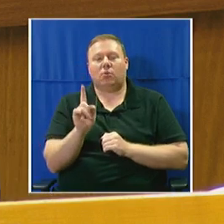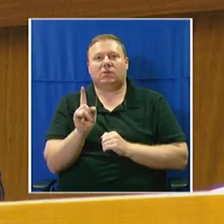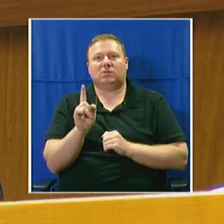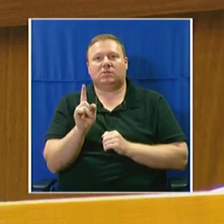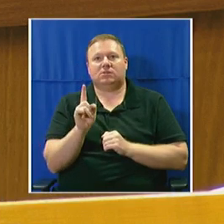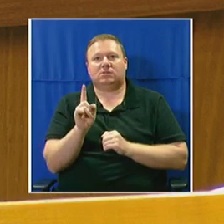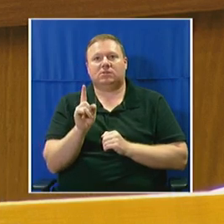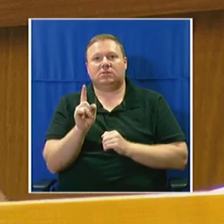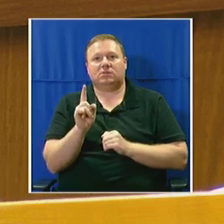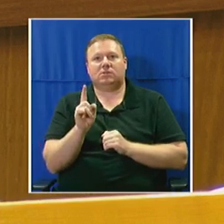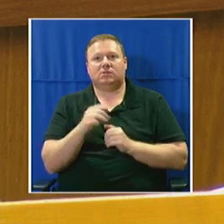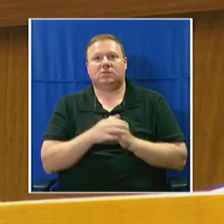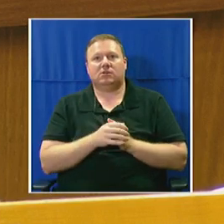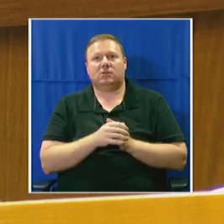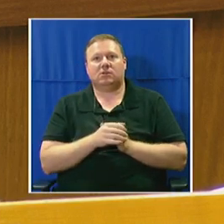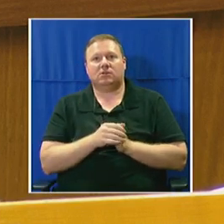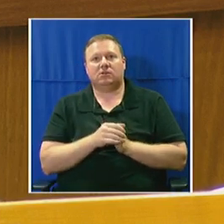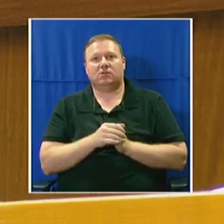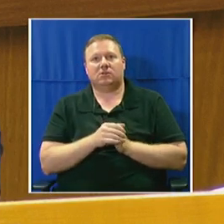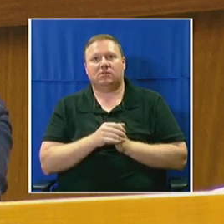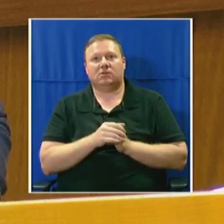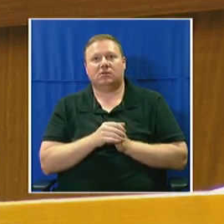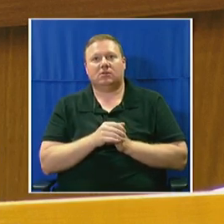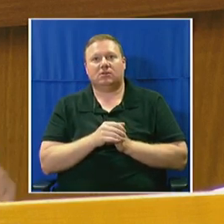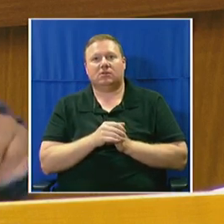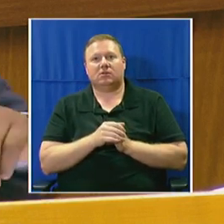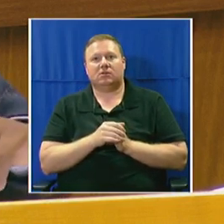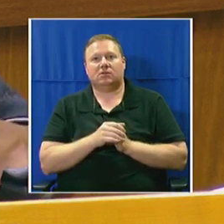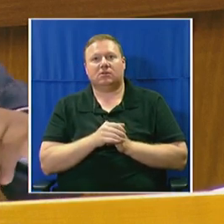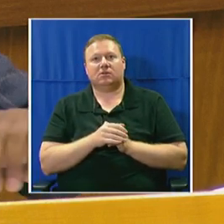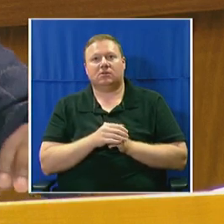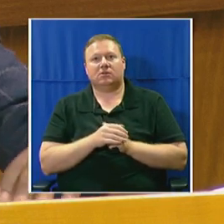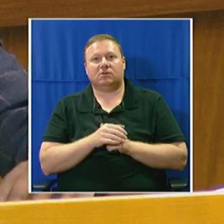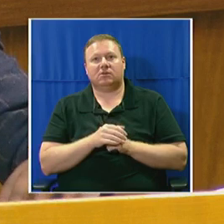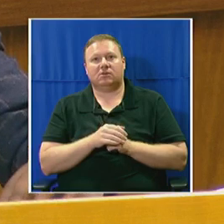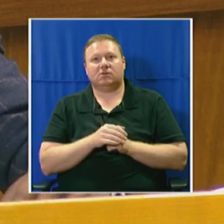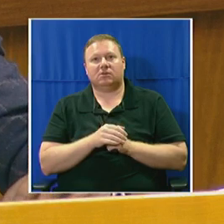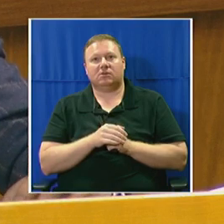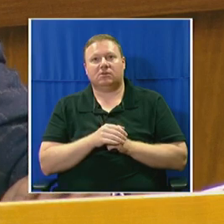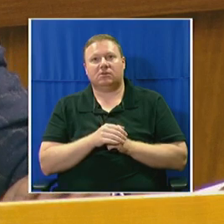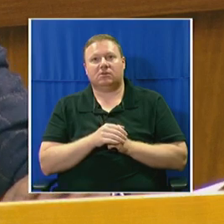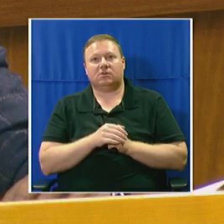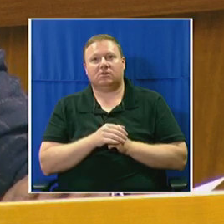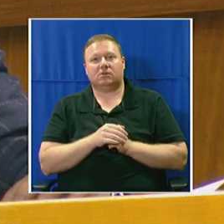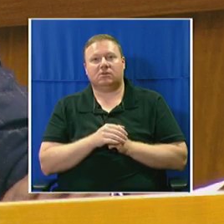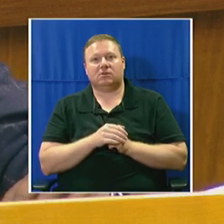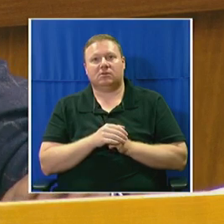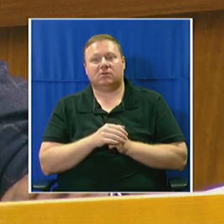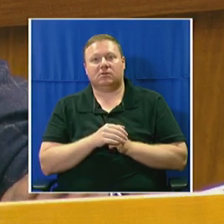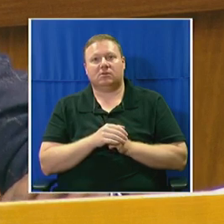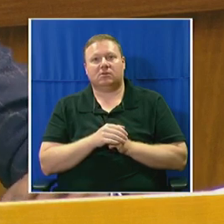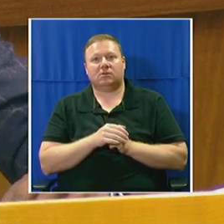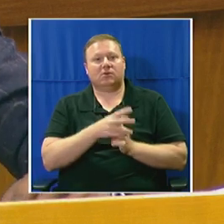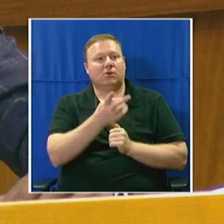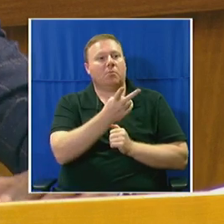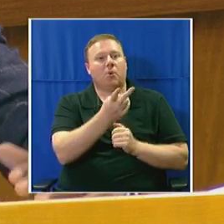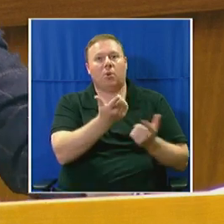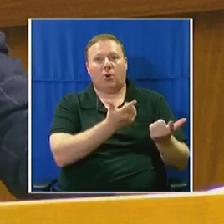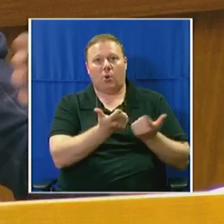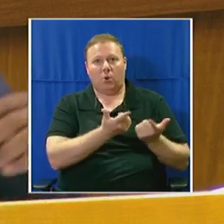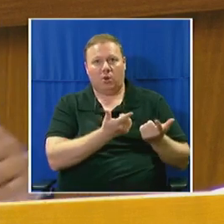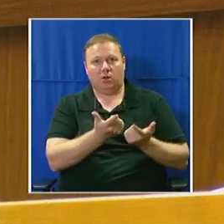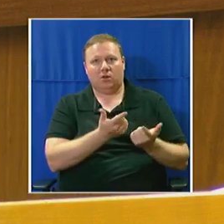entrusted with the responsibilities of office concern the meaning of fit and proper persons